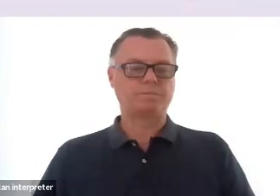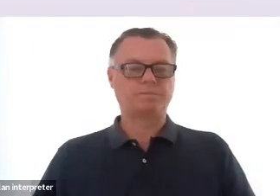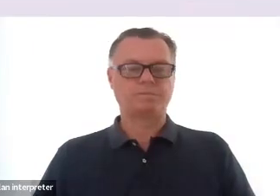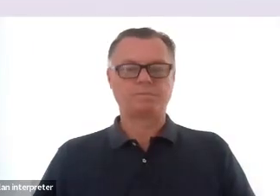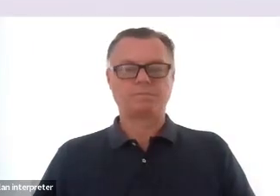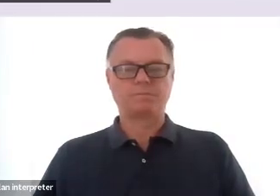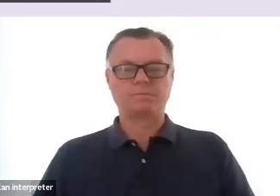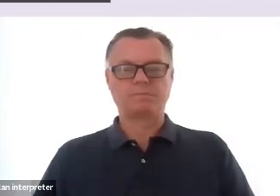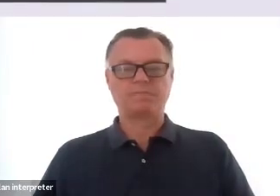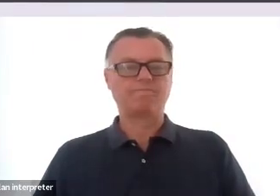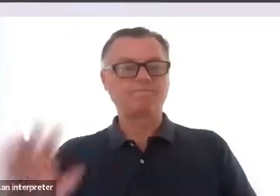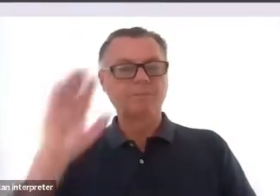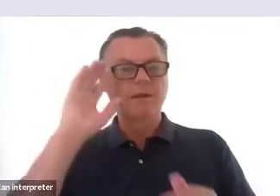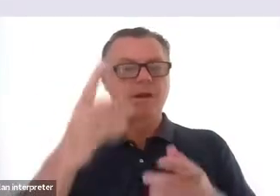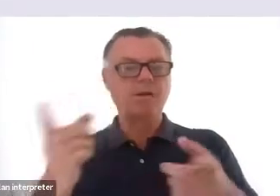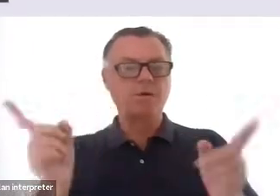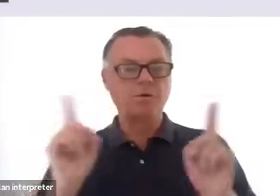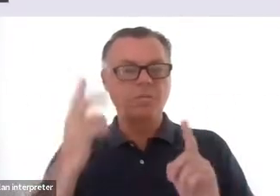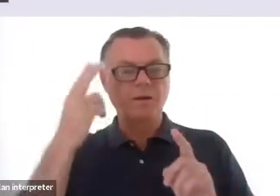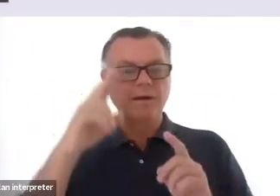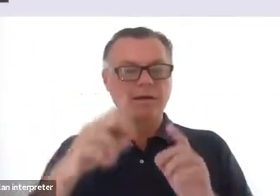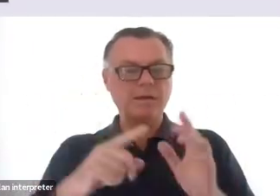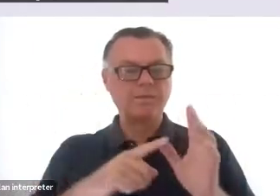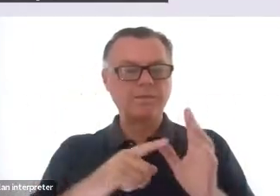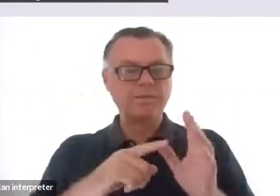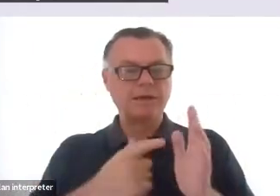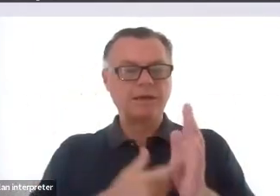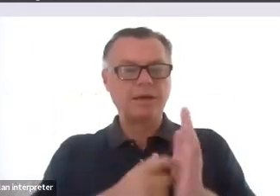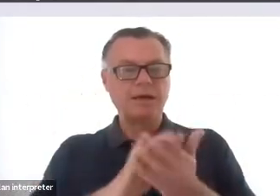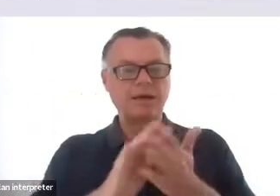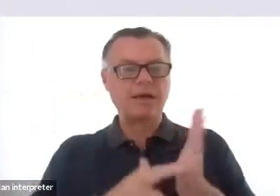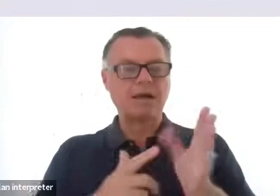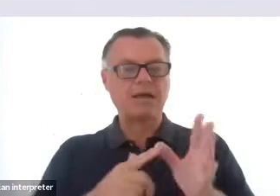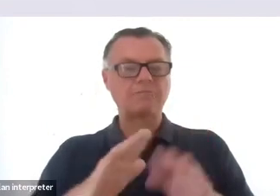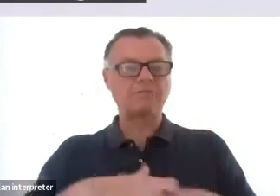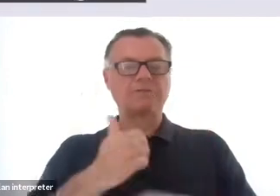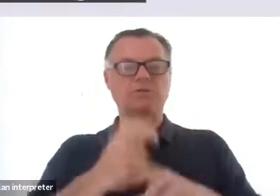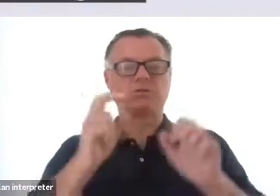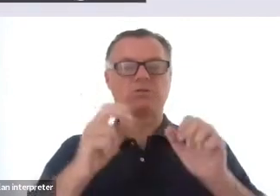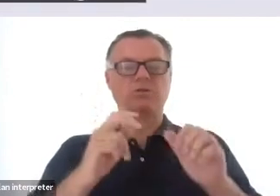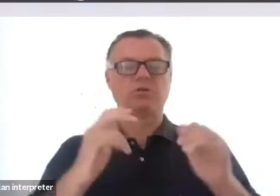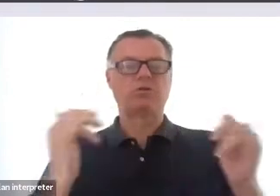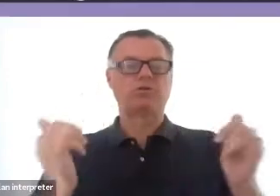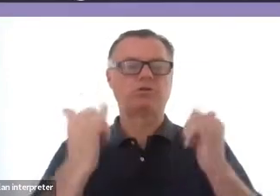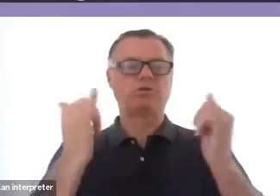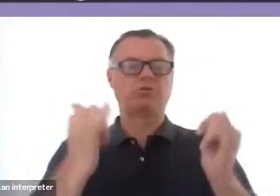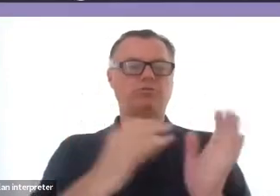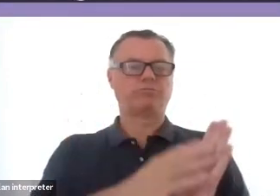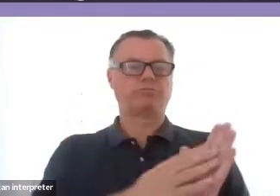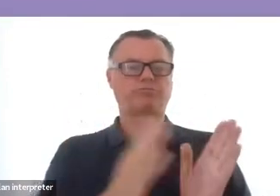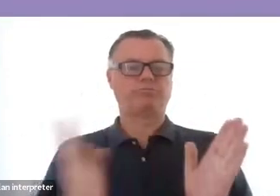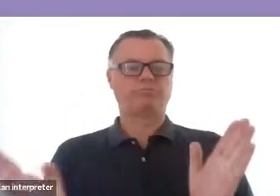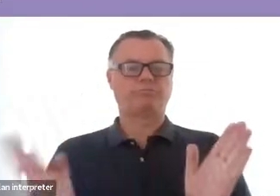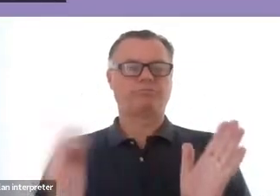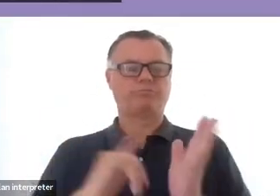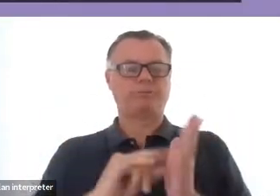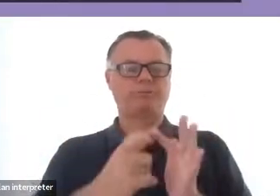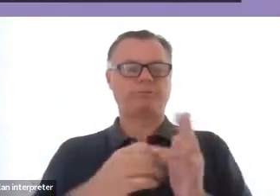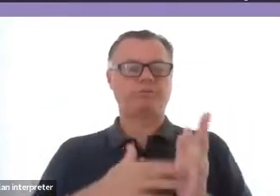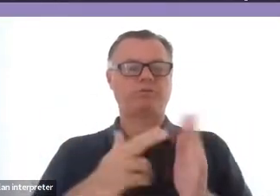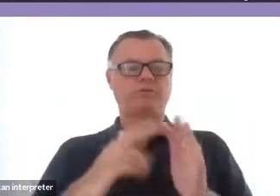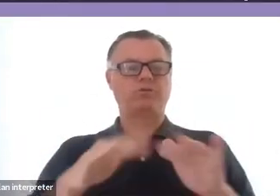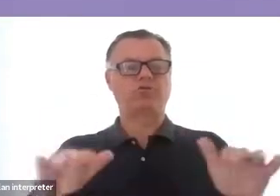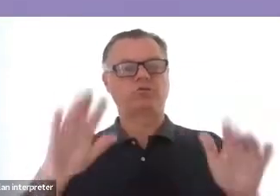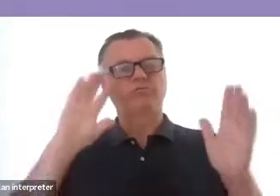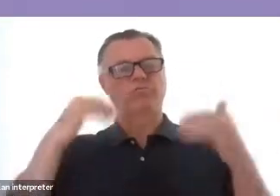Hi everyone, I'm Archana, the founder of Social Spectrum, a platform connecting families of neurodivergent children. So did you know that the